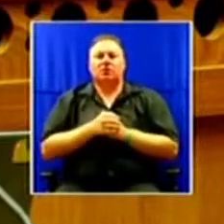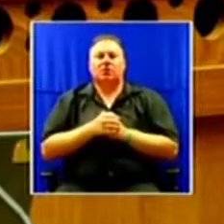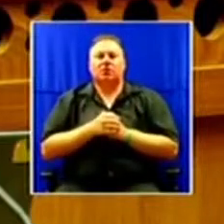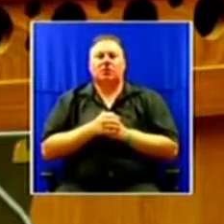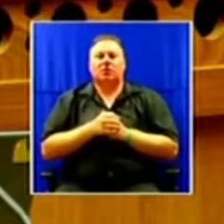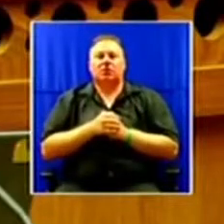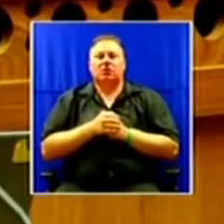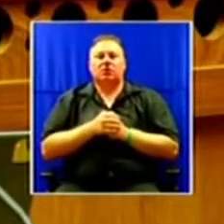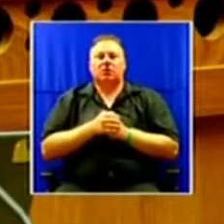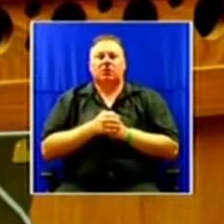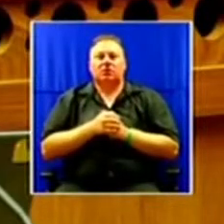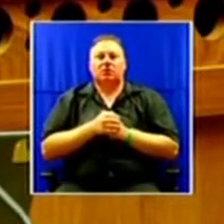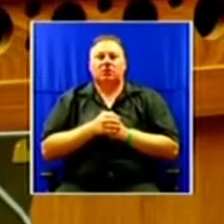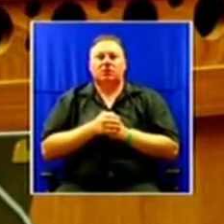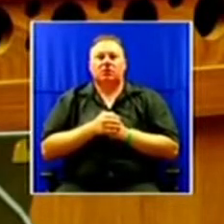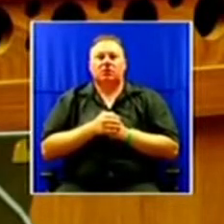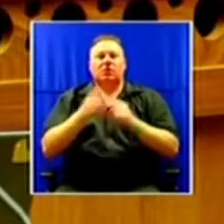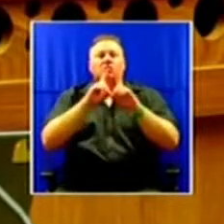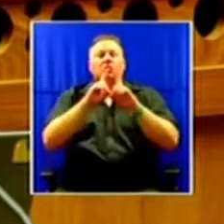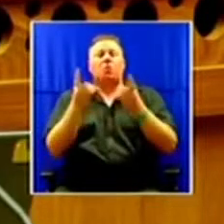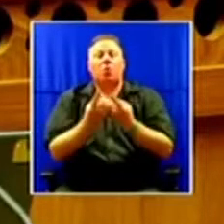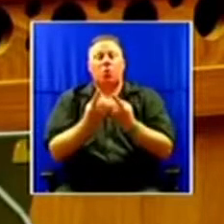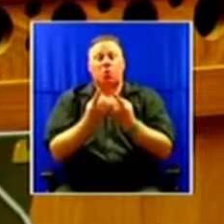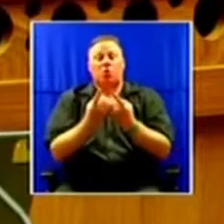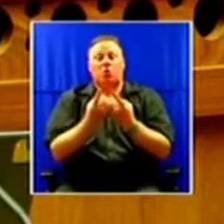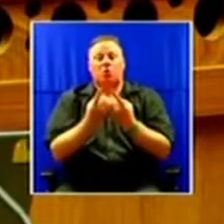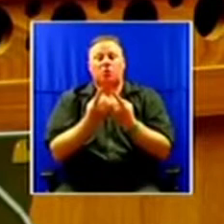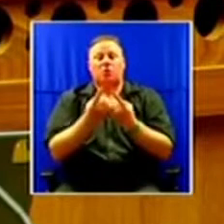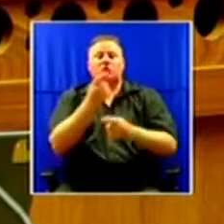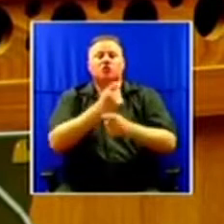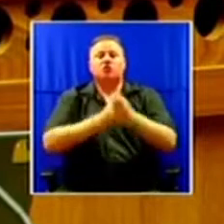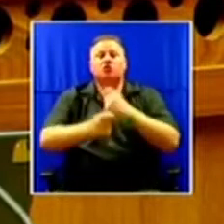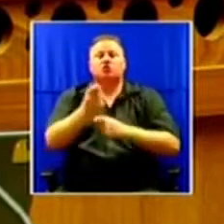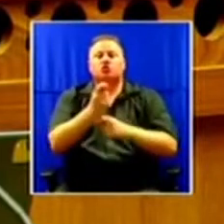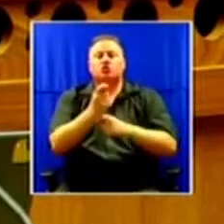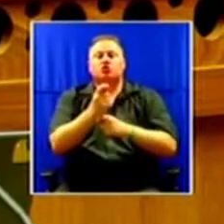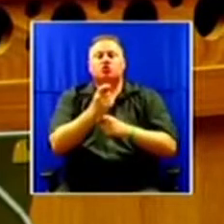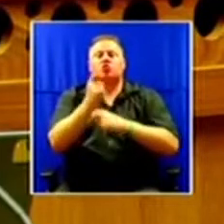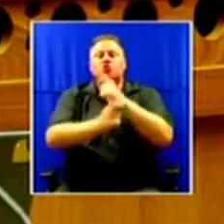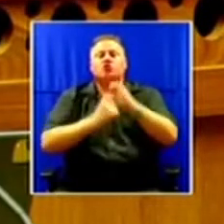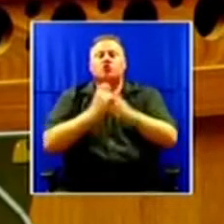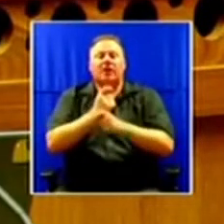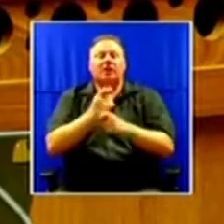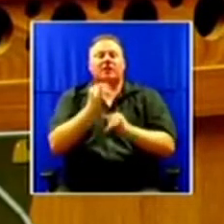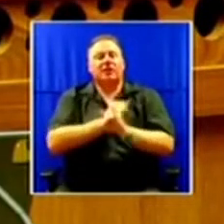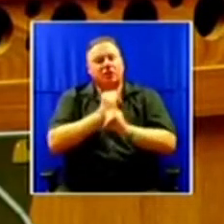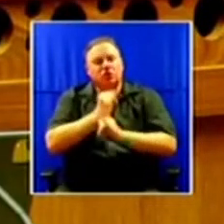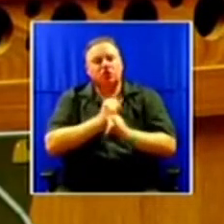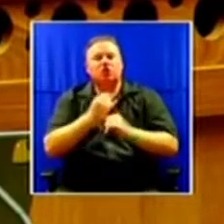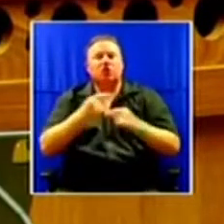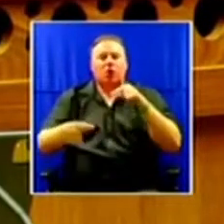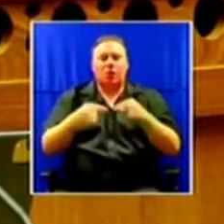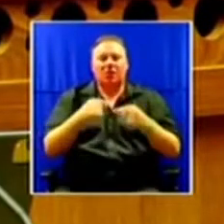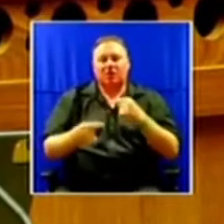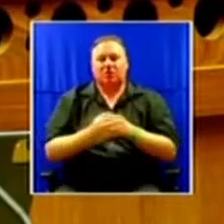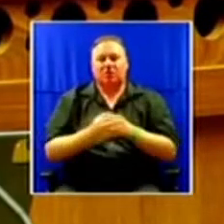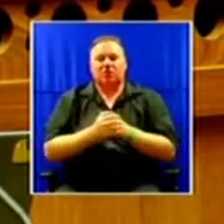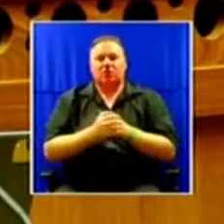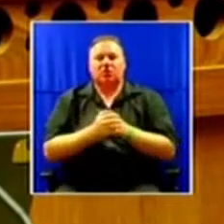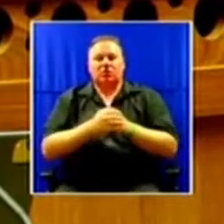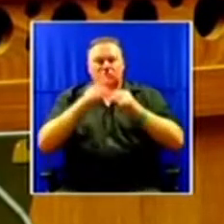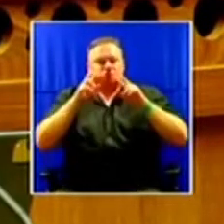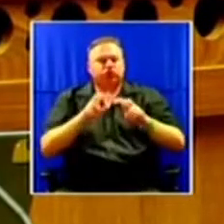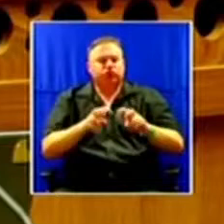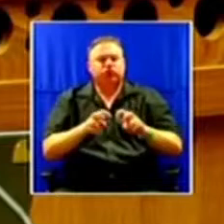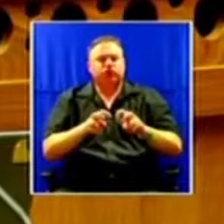are supporting small and medium enterprises to access larger domestic and international